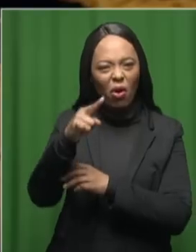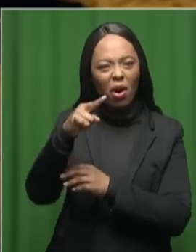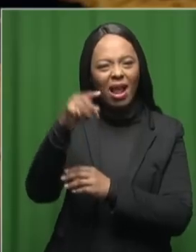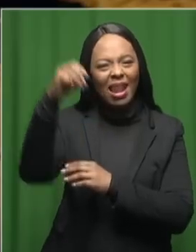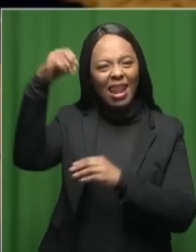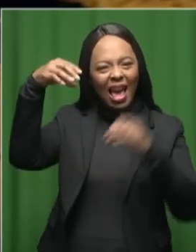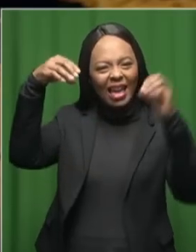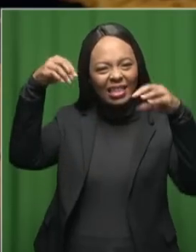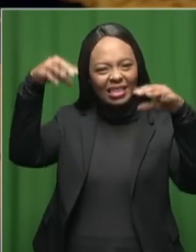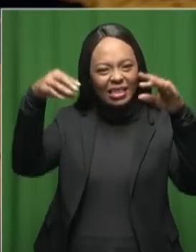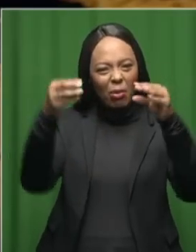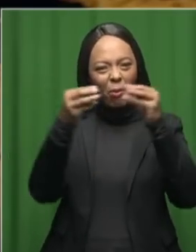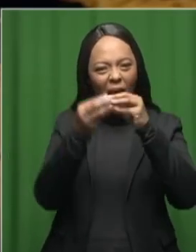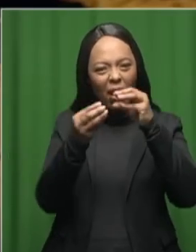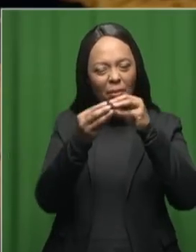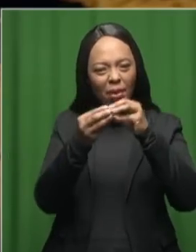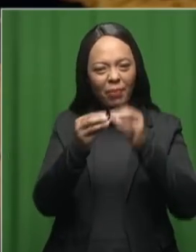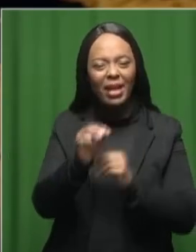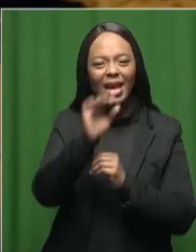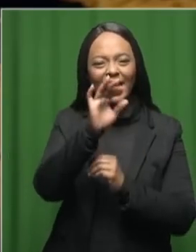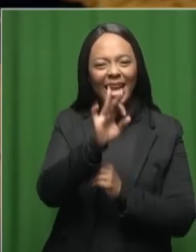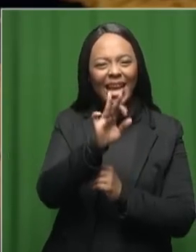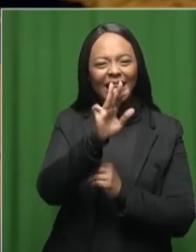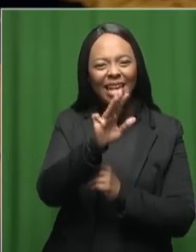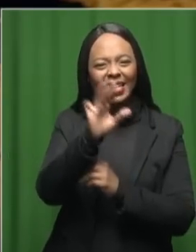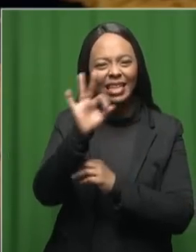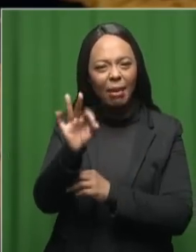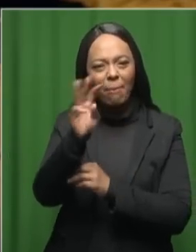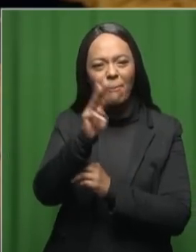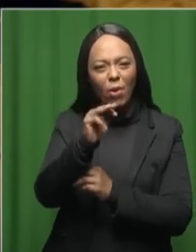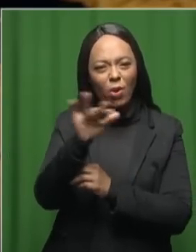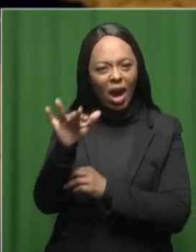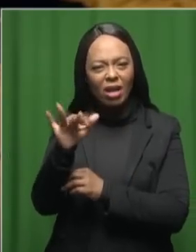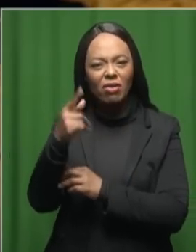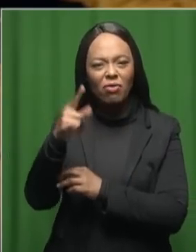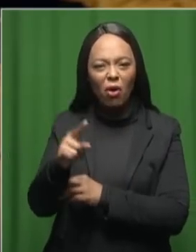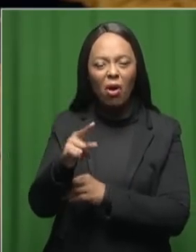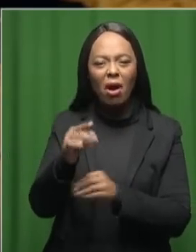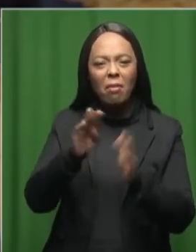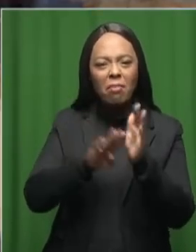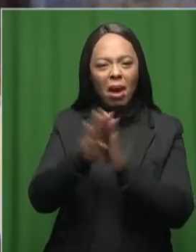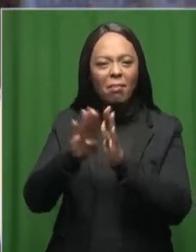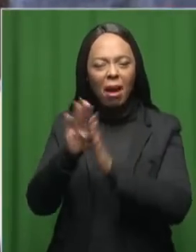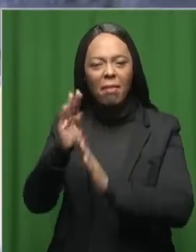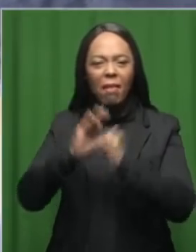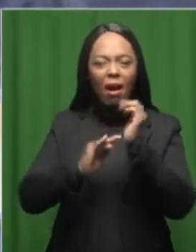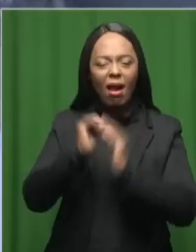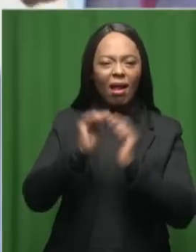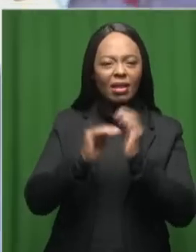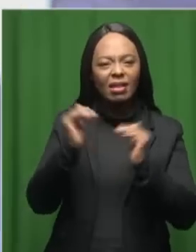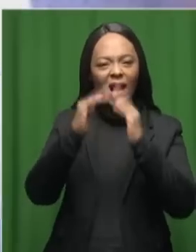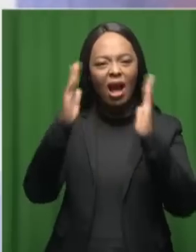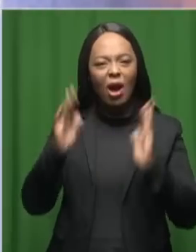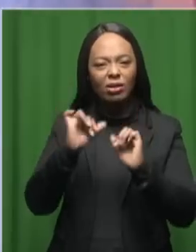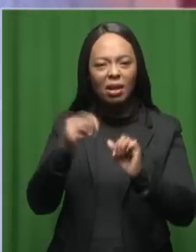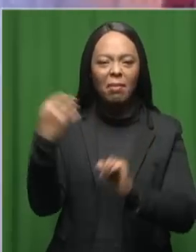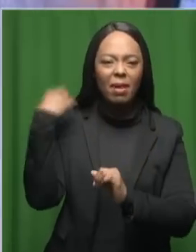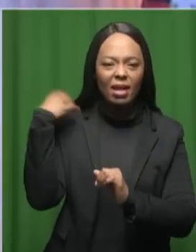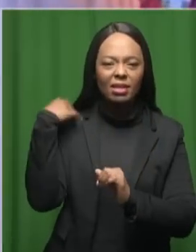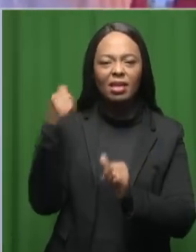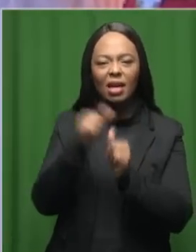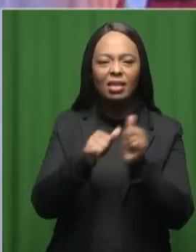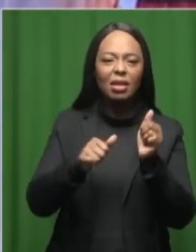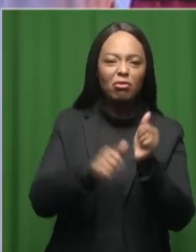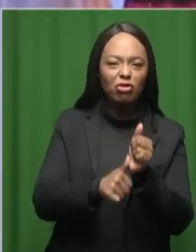expenditure was part of 93 million rand spent on maintaining the mansions occupied by government ministers, deputy ministers